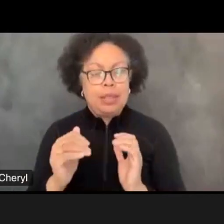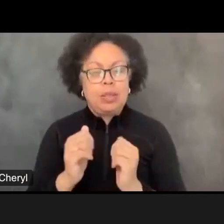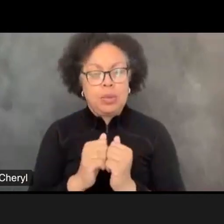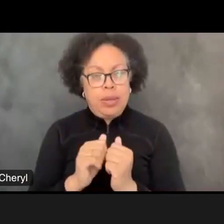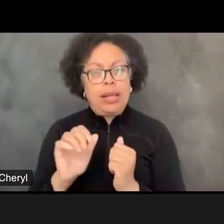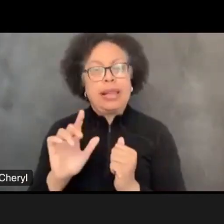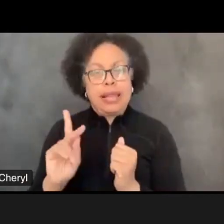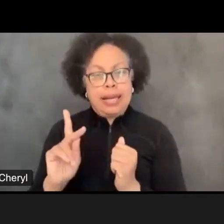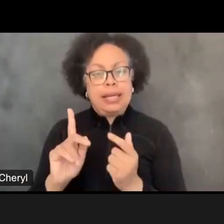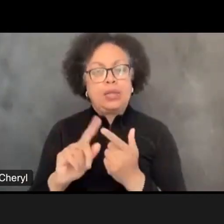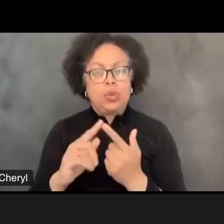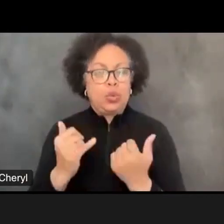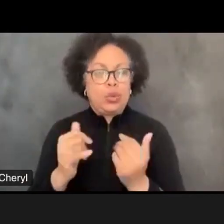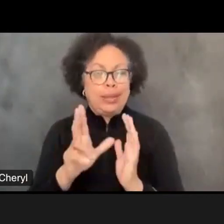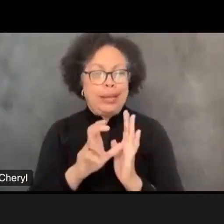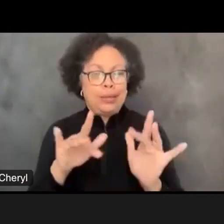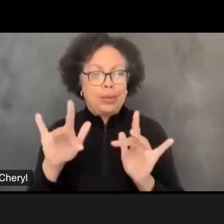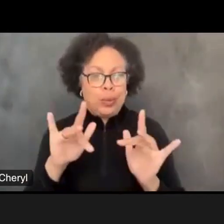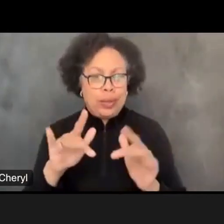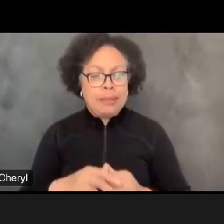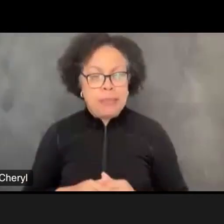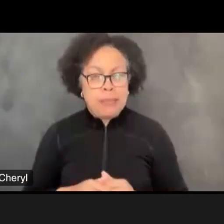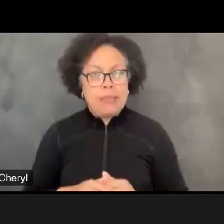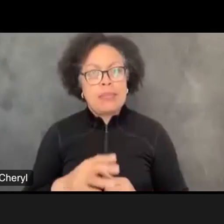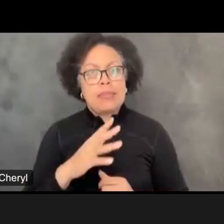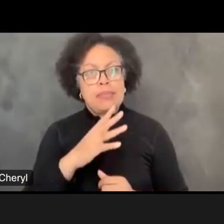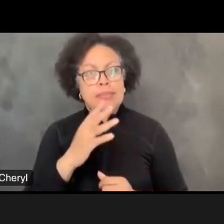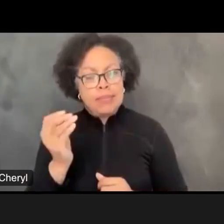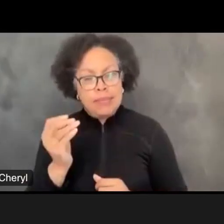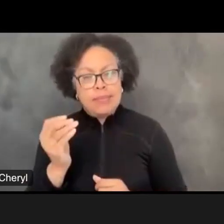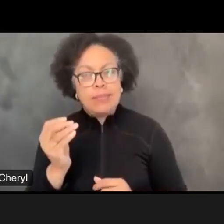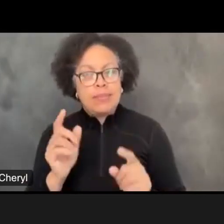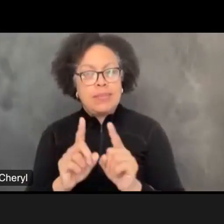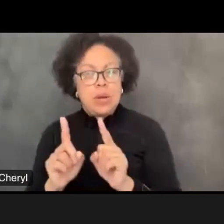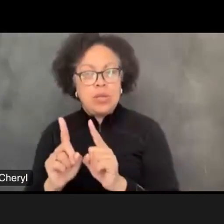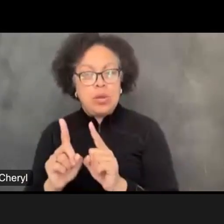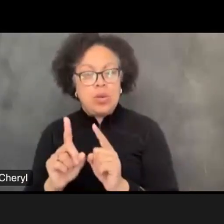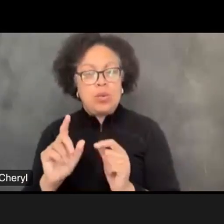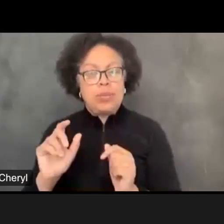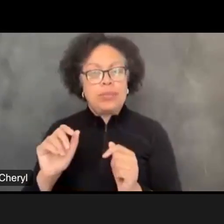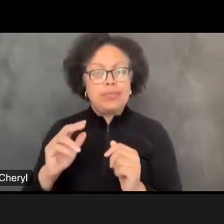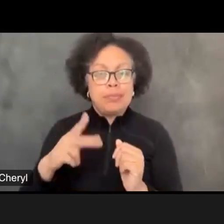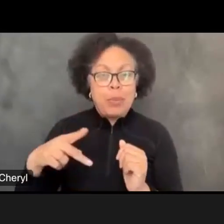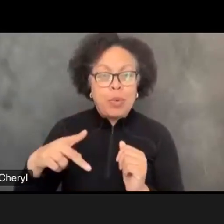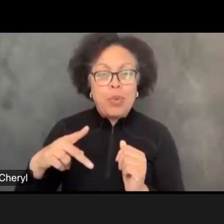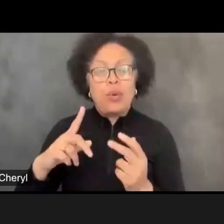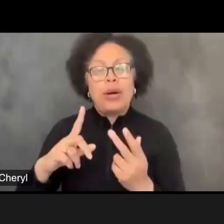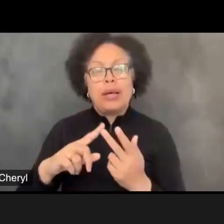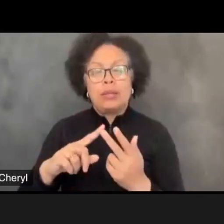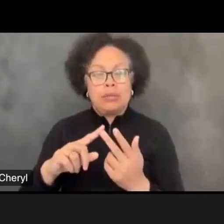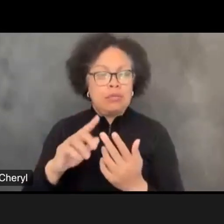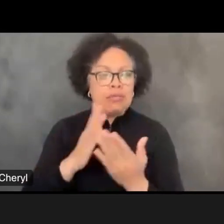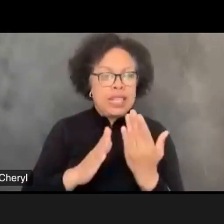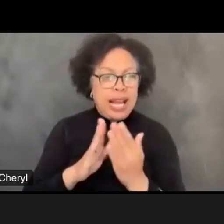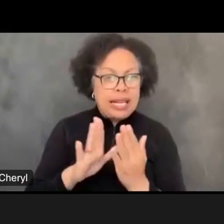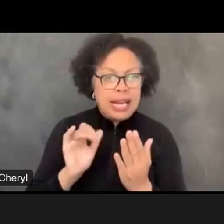to the recording of today's webinar, in addition to the slides and handouts. And this will all be